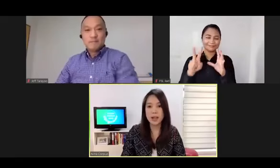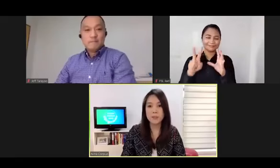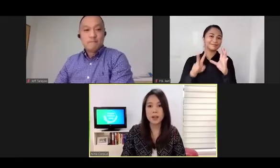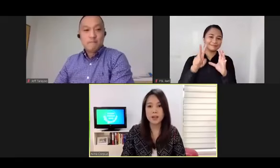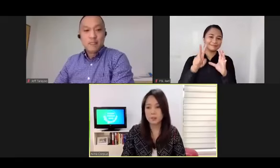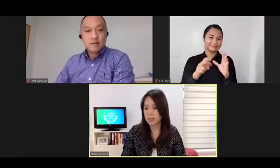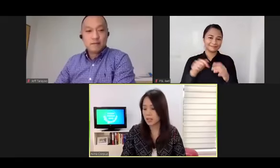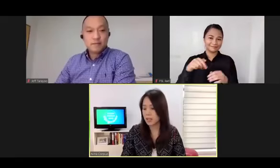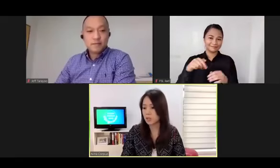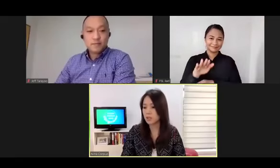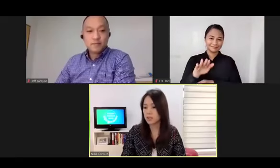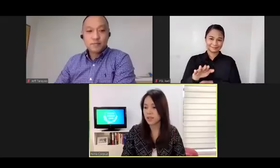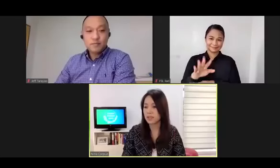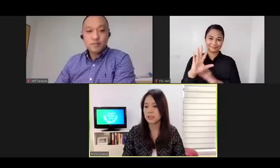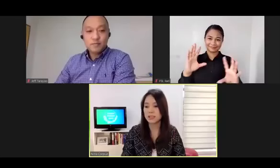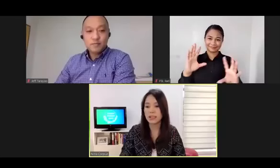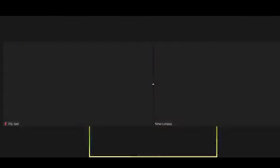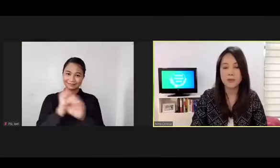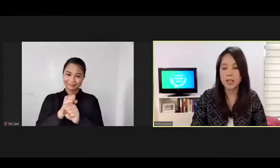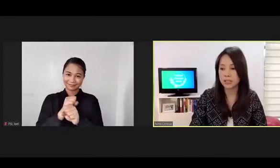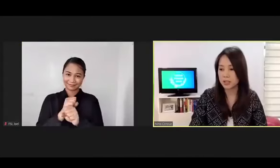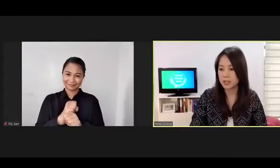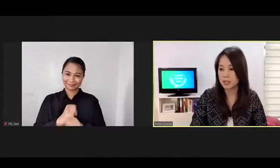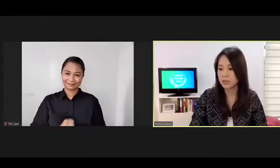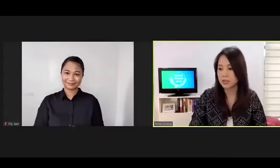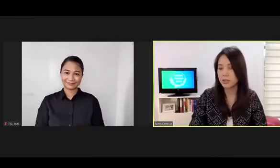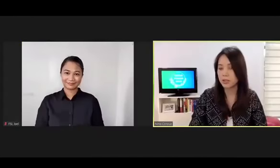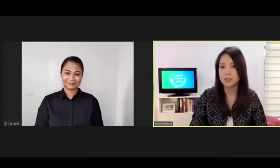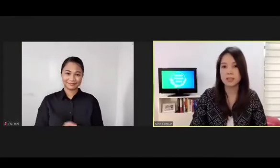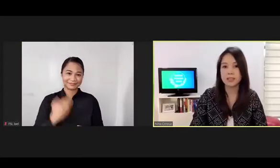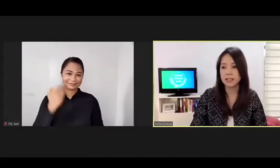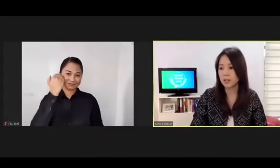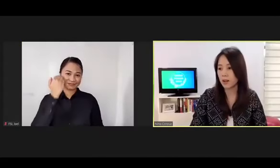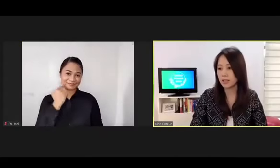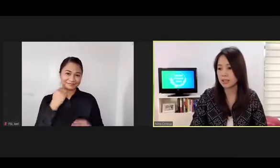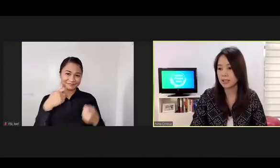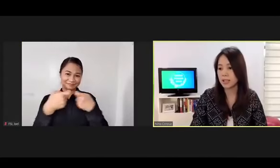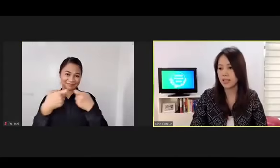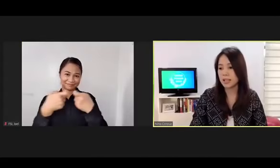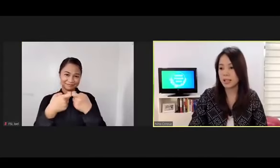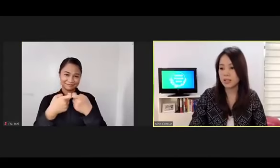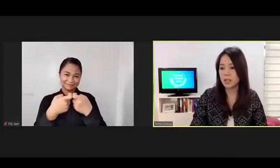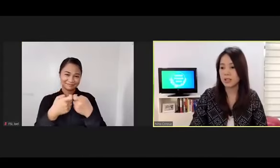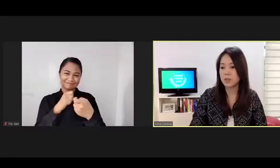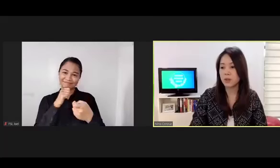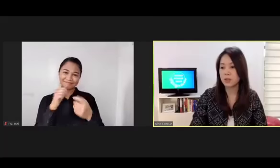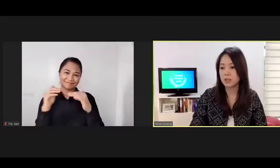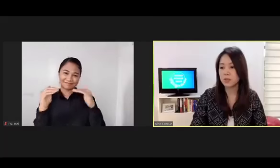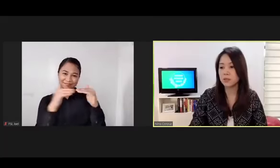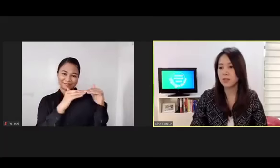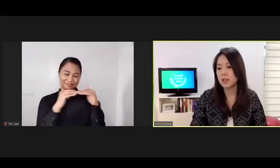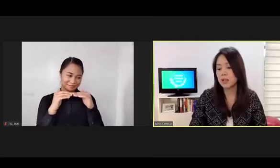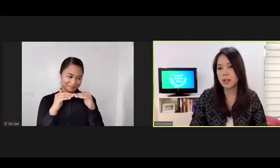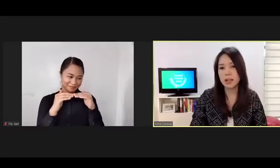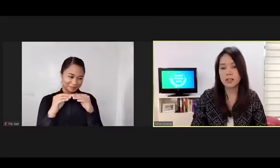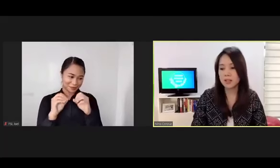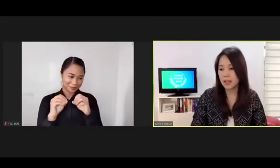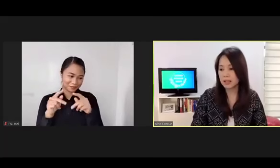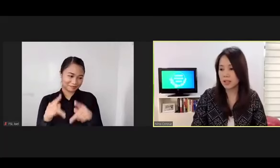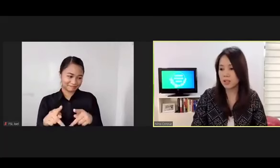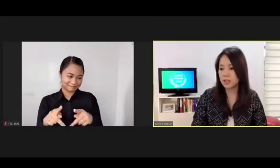inequality in education among the youth, and the realization that electricity makes communities more productive,